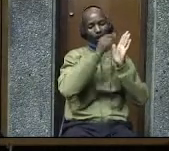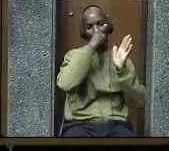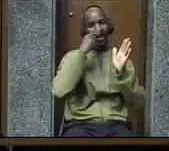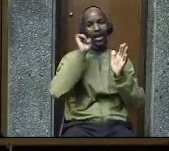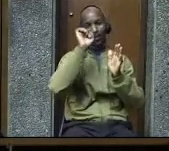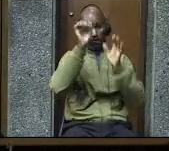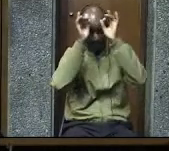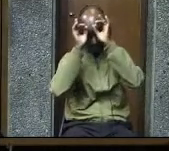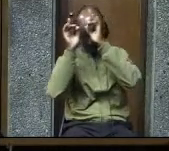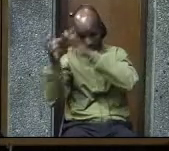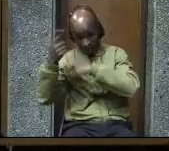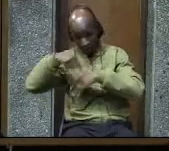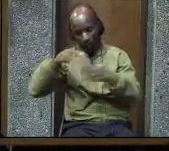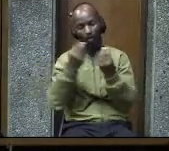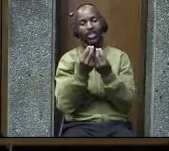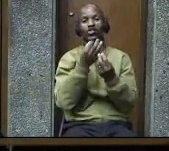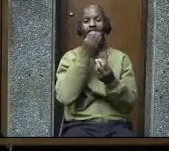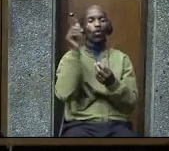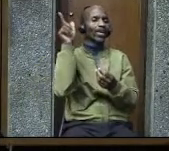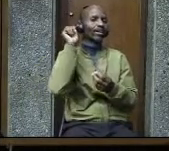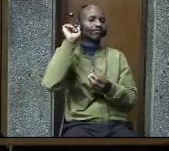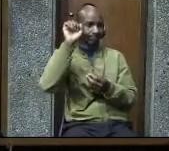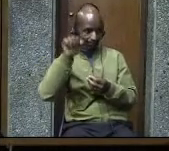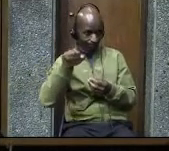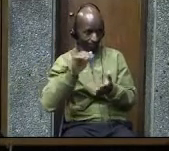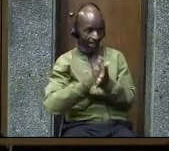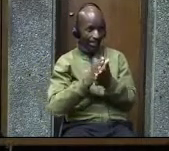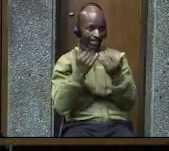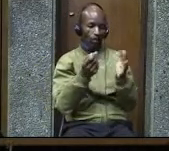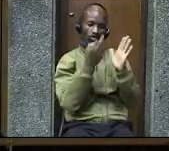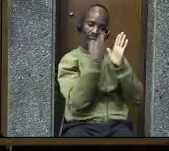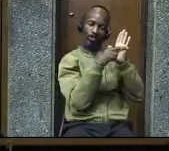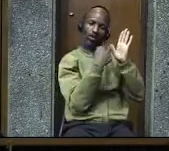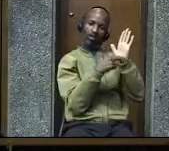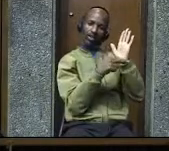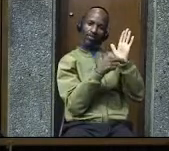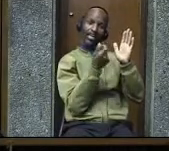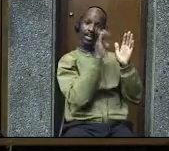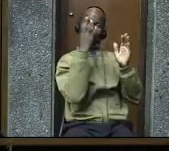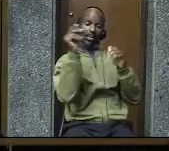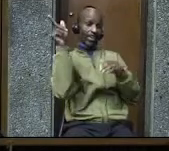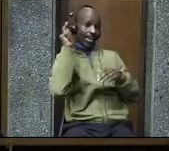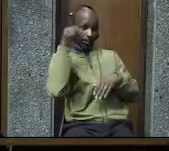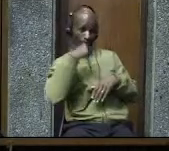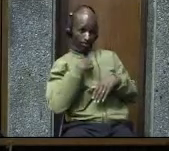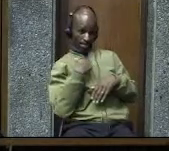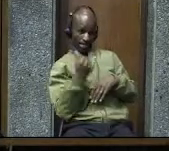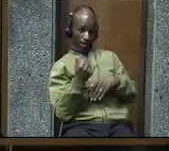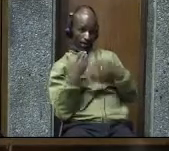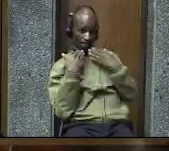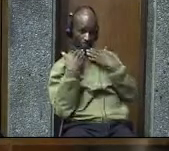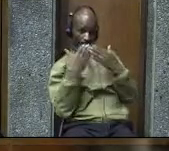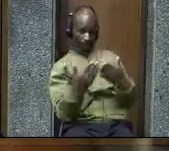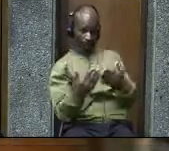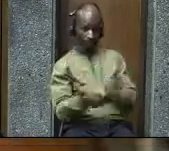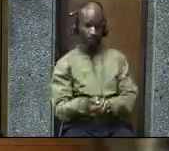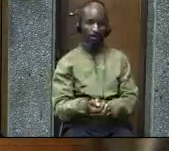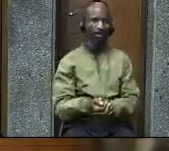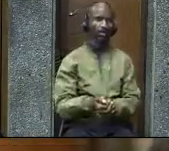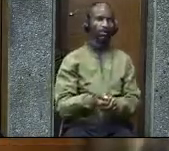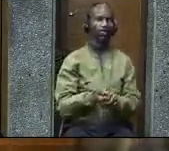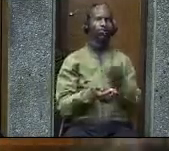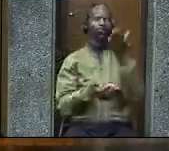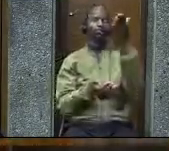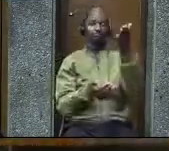wakho se yonke into oyishilo sizwile. And the other court you are food. If you have heard me, then I thank you. Now,